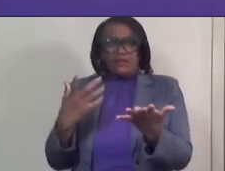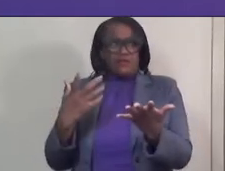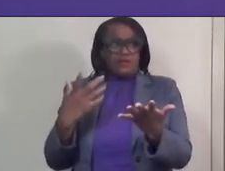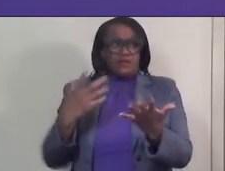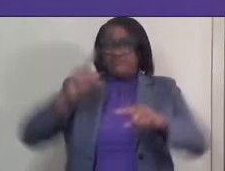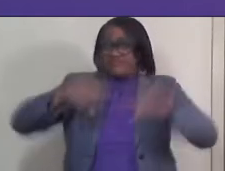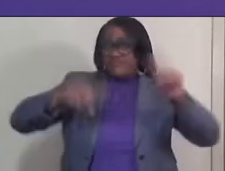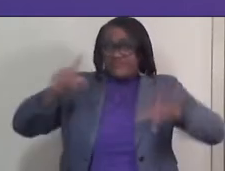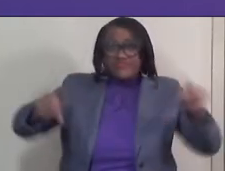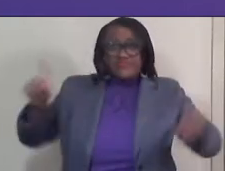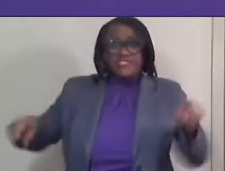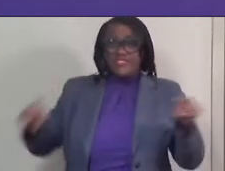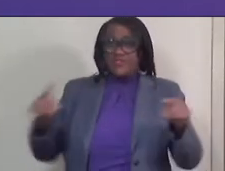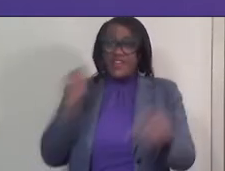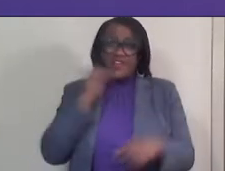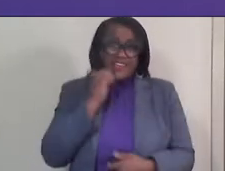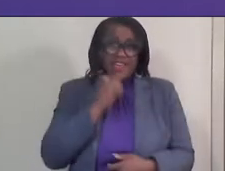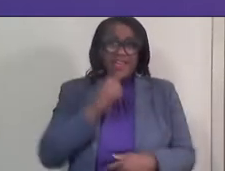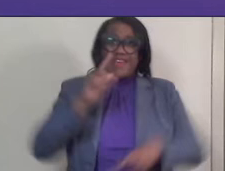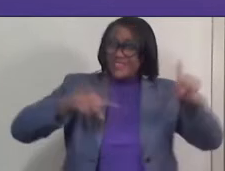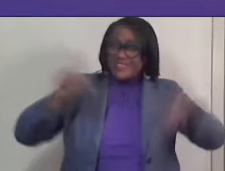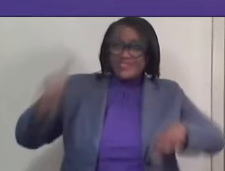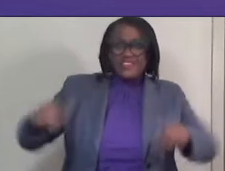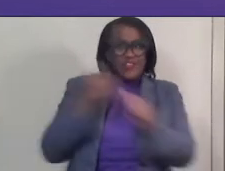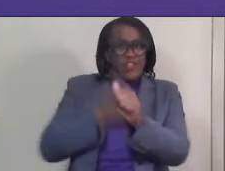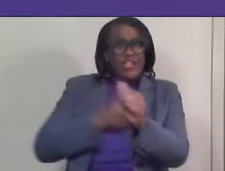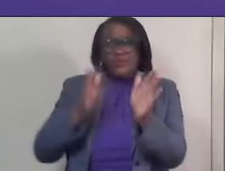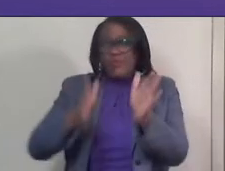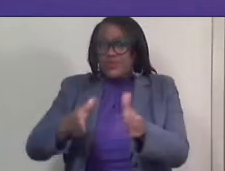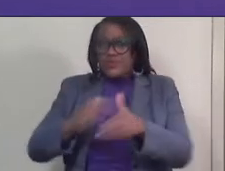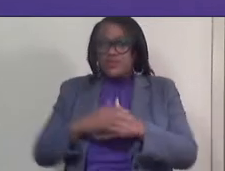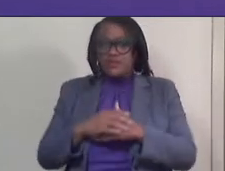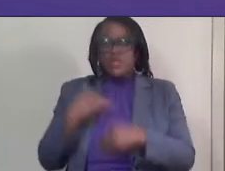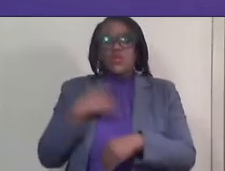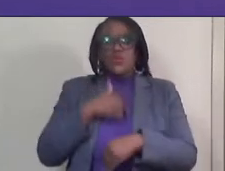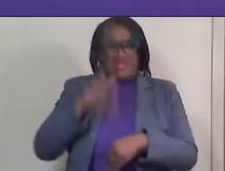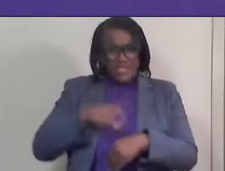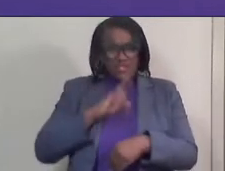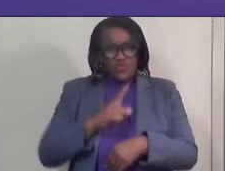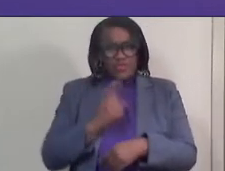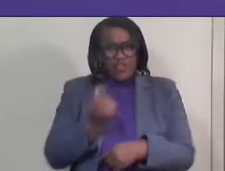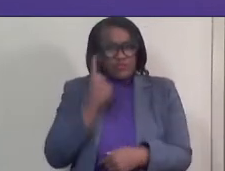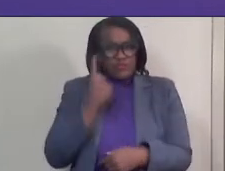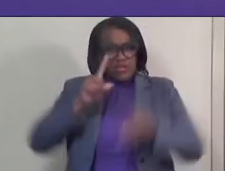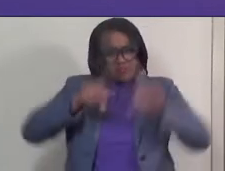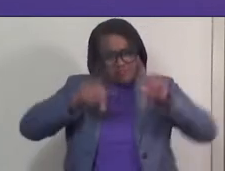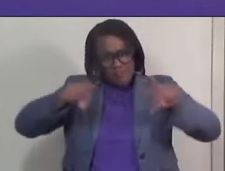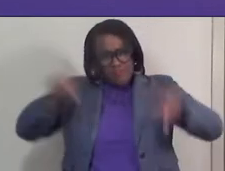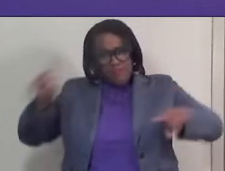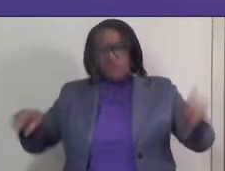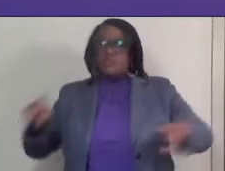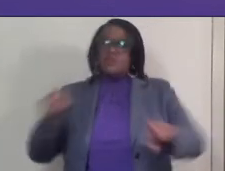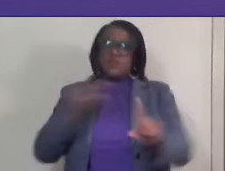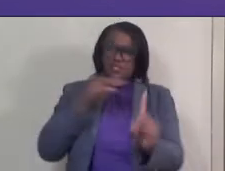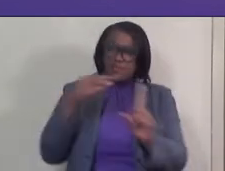person to person. And so really spending the time to understand the multiple perspectives that exist within a